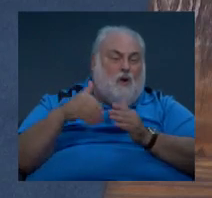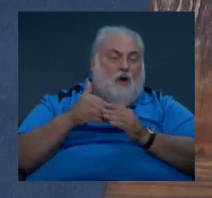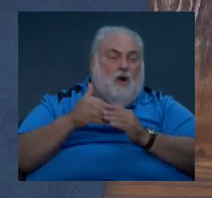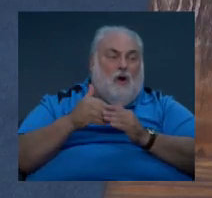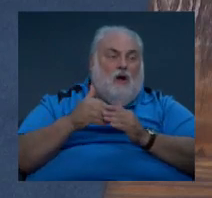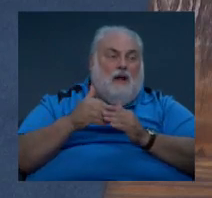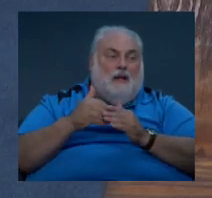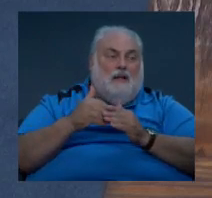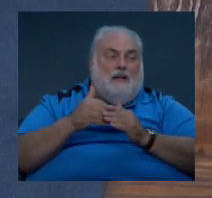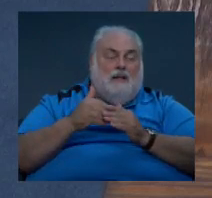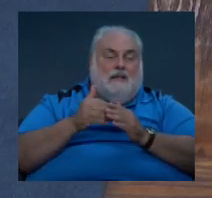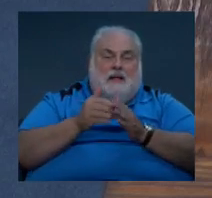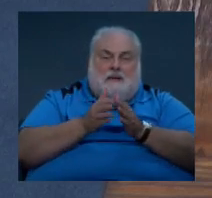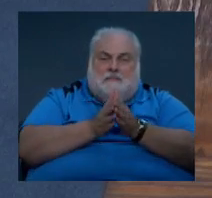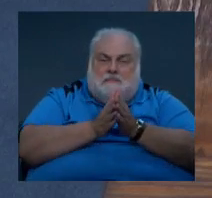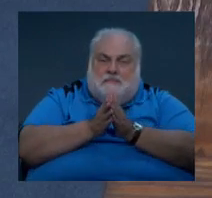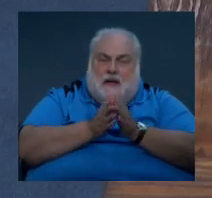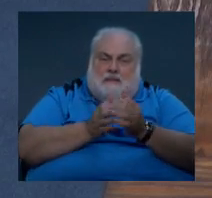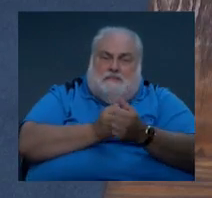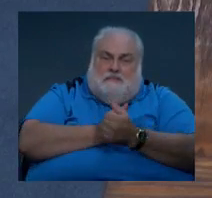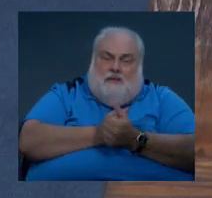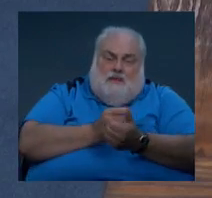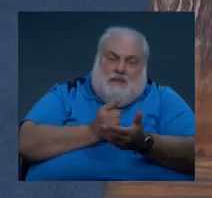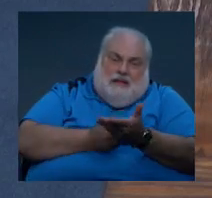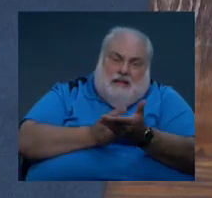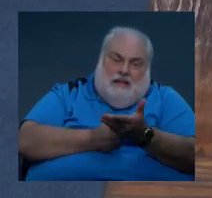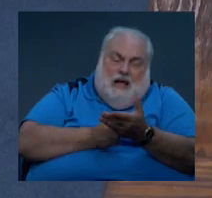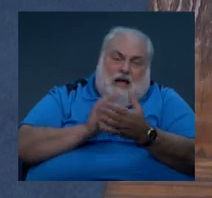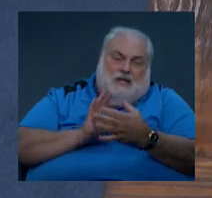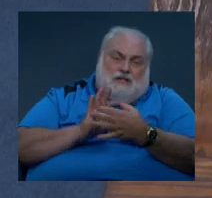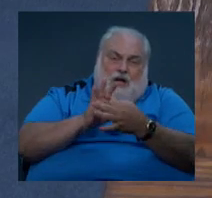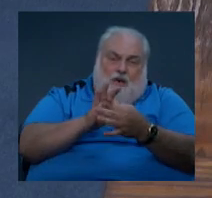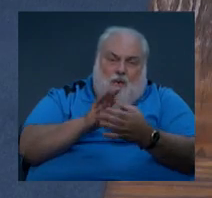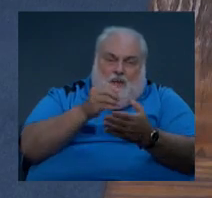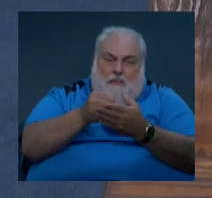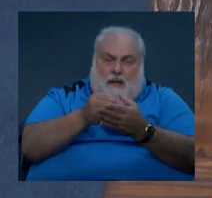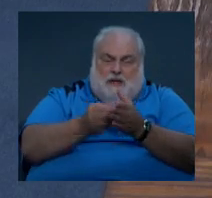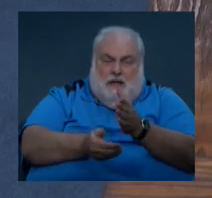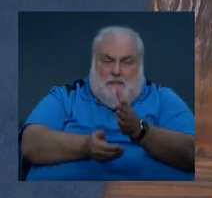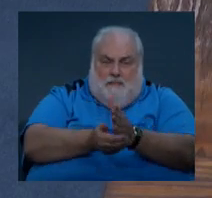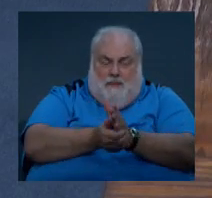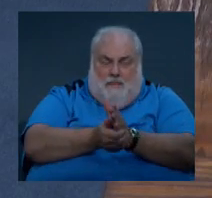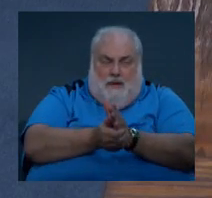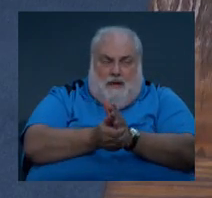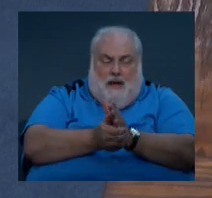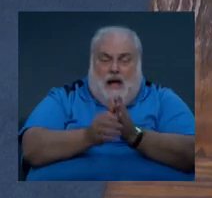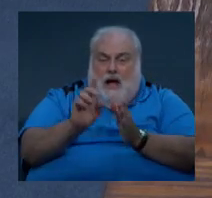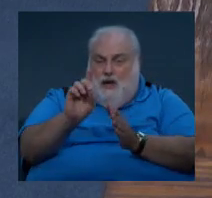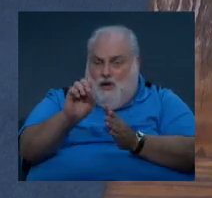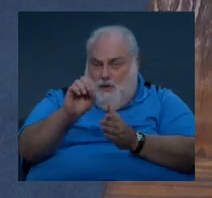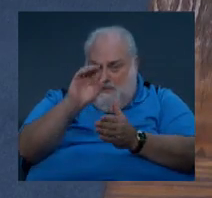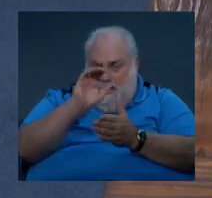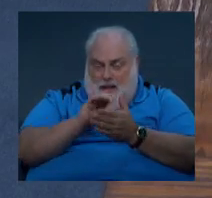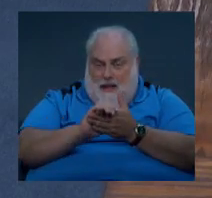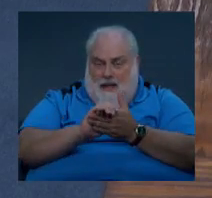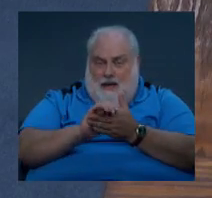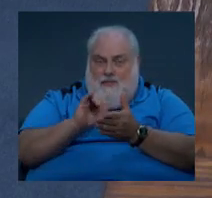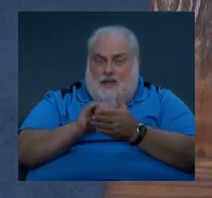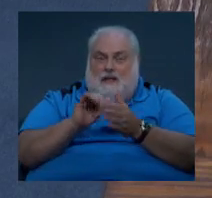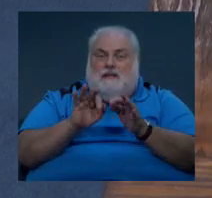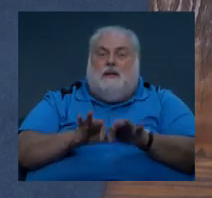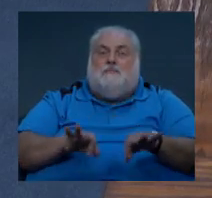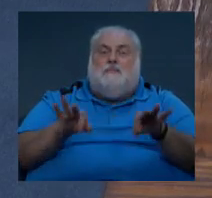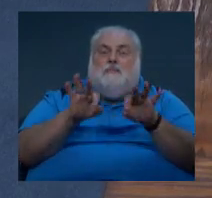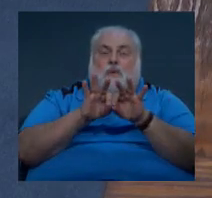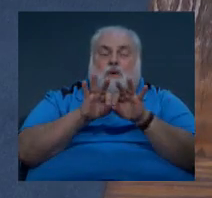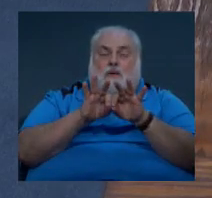passion behind the discussion associated with the budget amendment. I do believe that it is